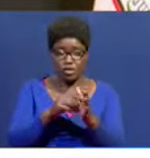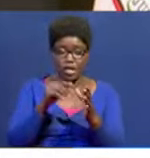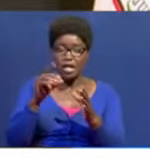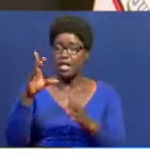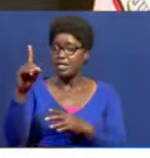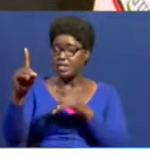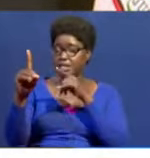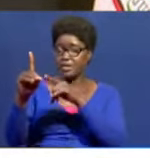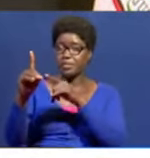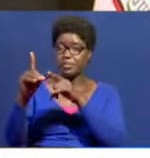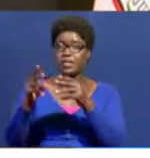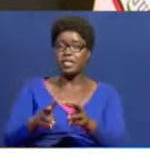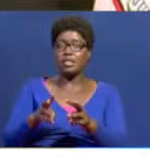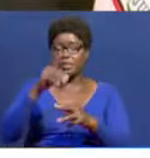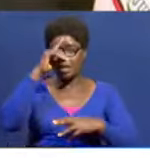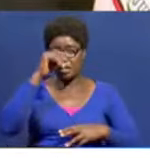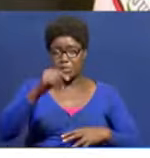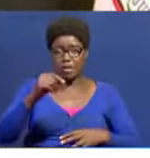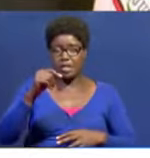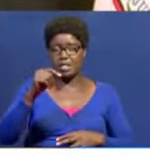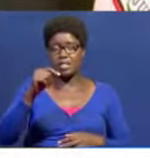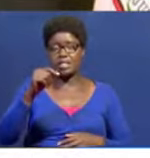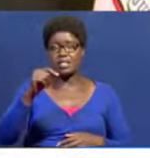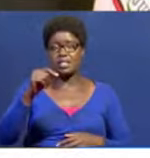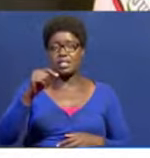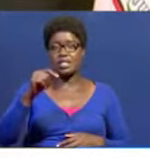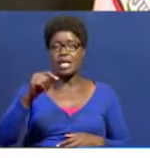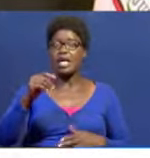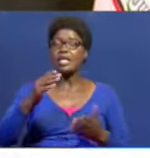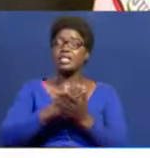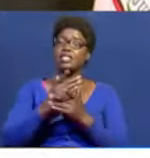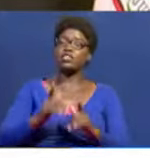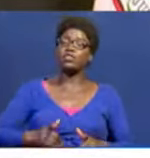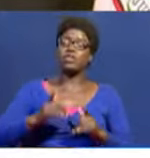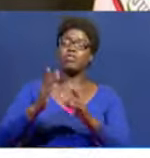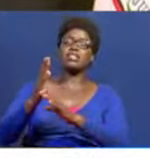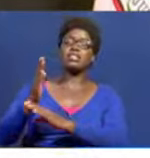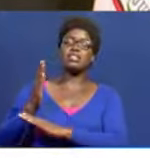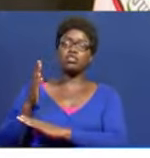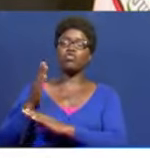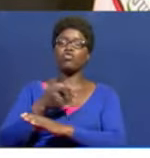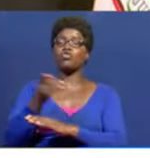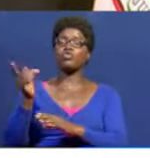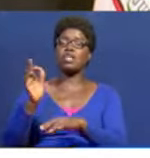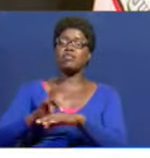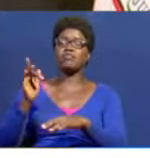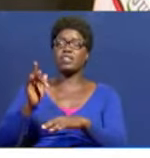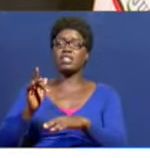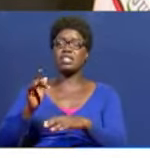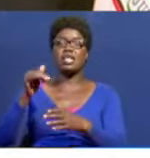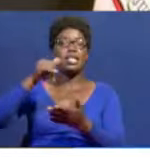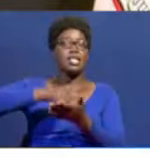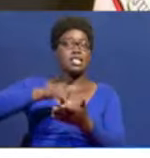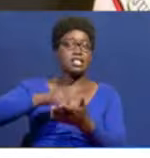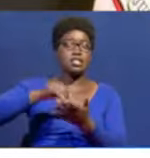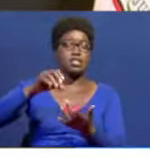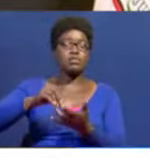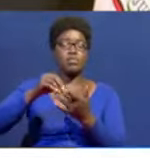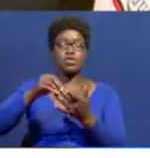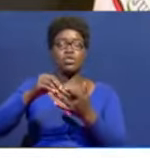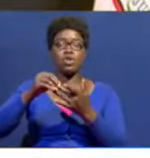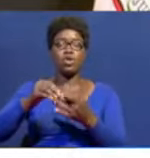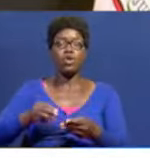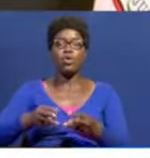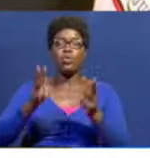be carried out in a manner which respects the dignity, right to life and security of those affected. Include special measures